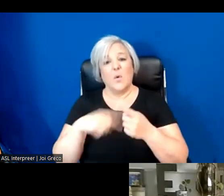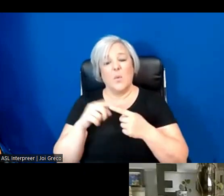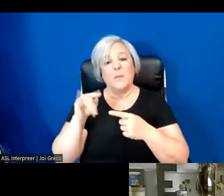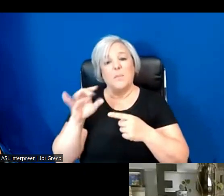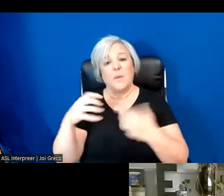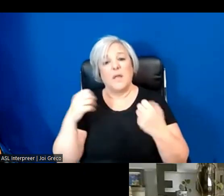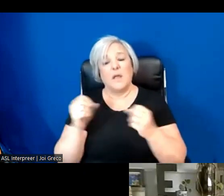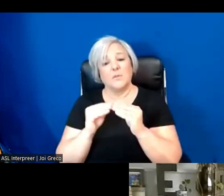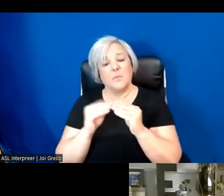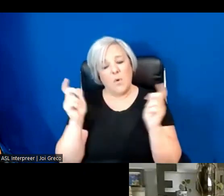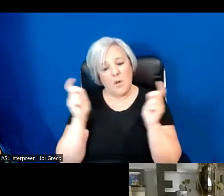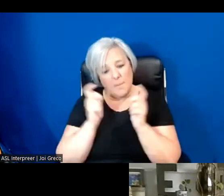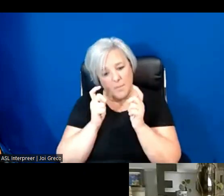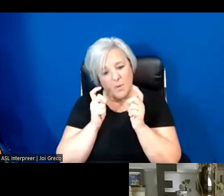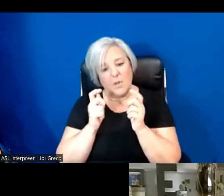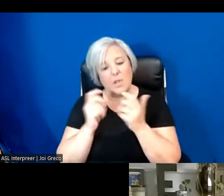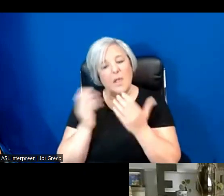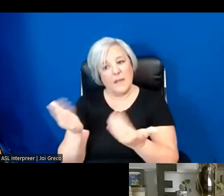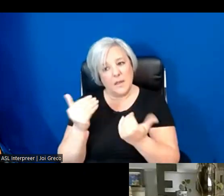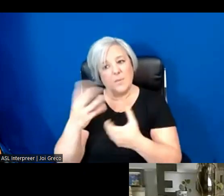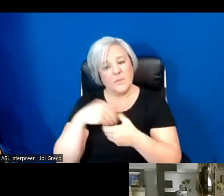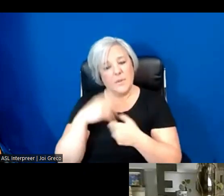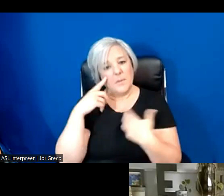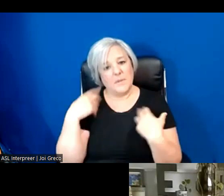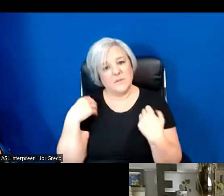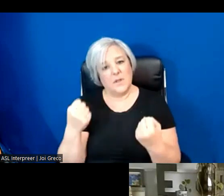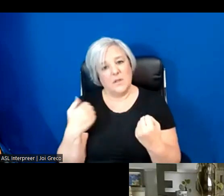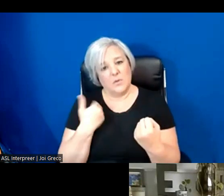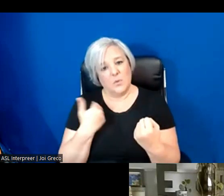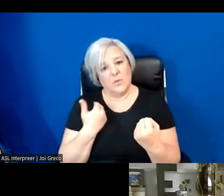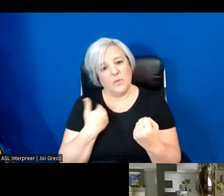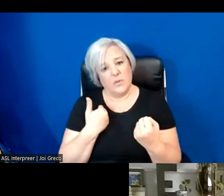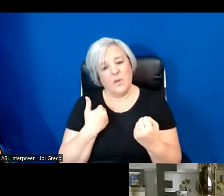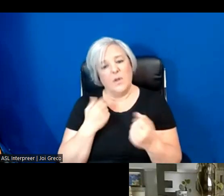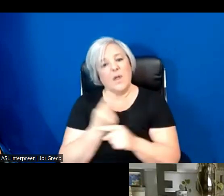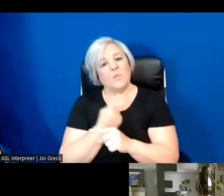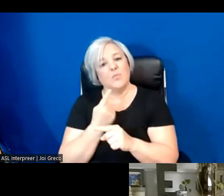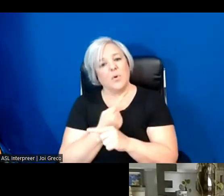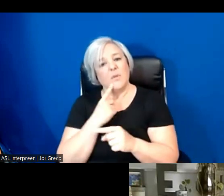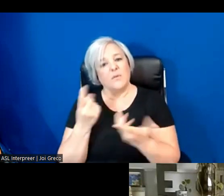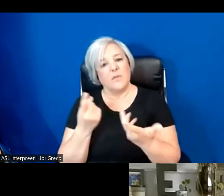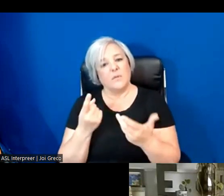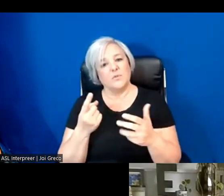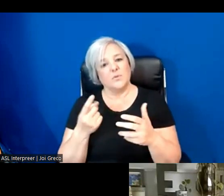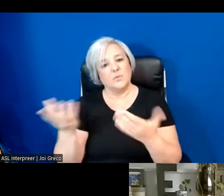more humble and pull a seat to the youth mental health table? And when is it appropriate for them to be the conveners?